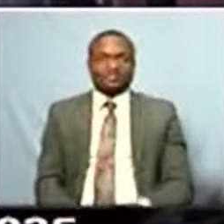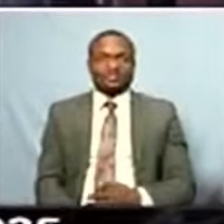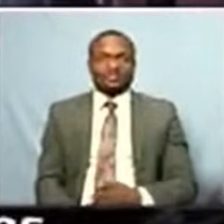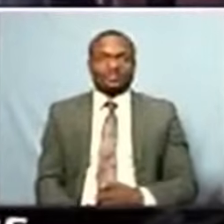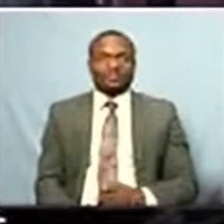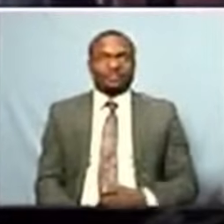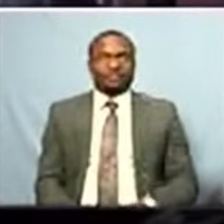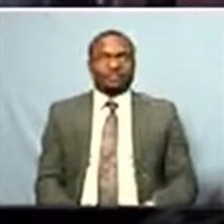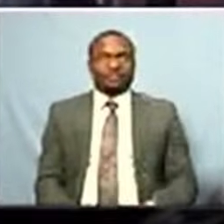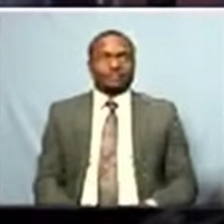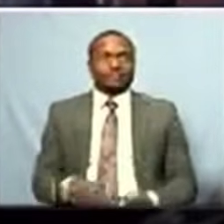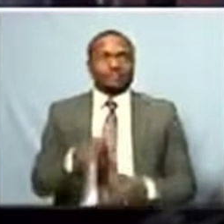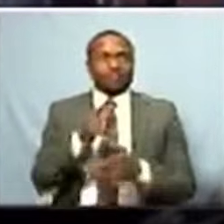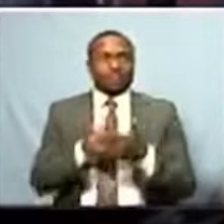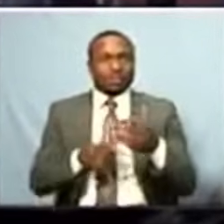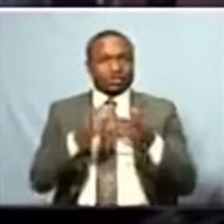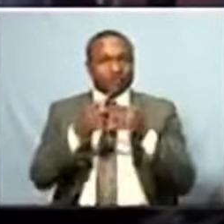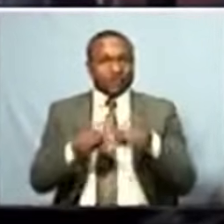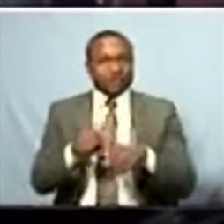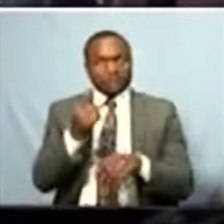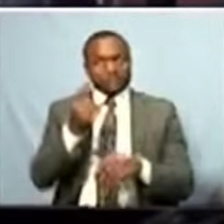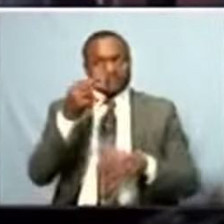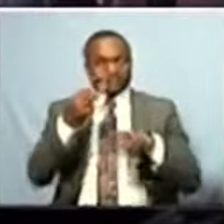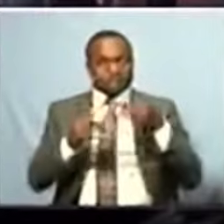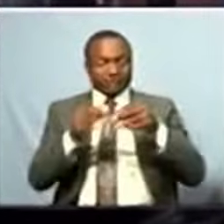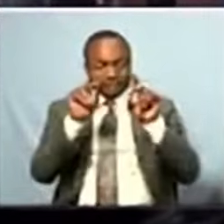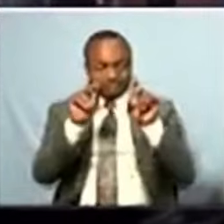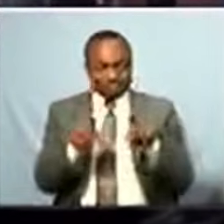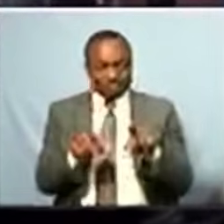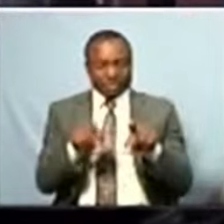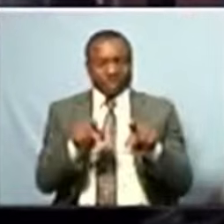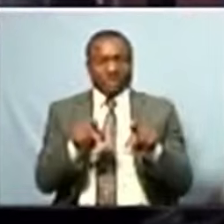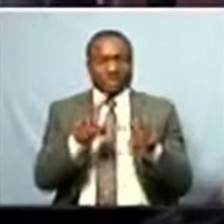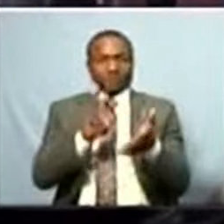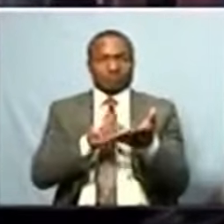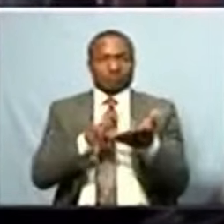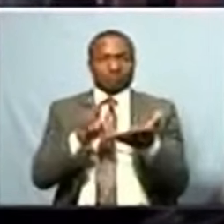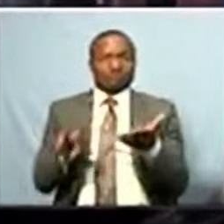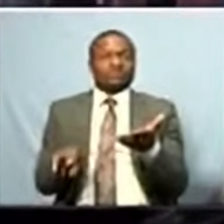In relation to what happens, one, if a candidate withdraws.